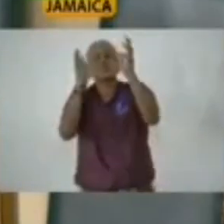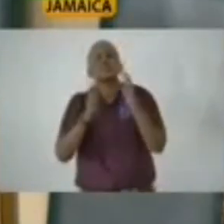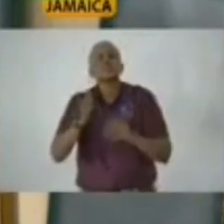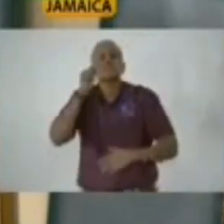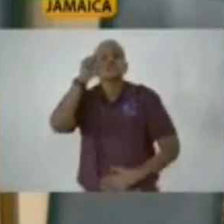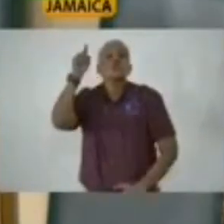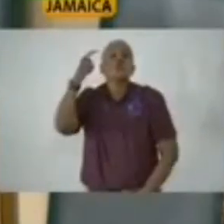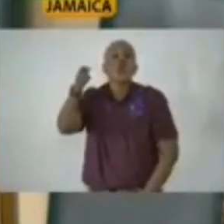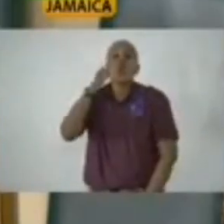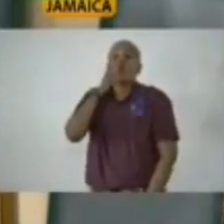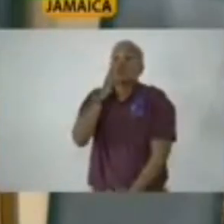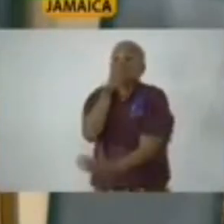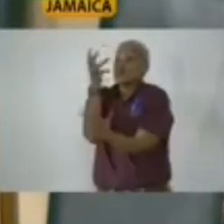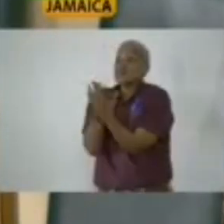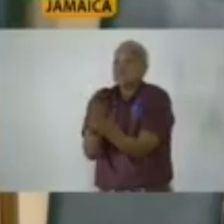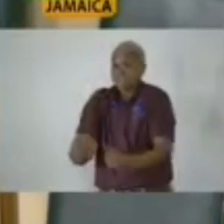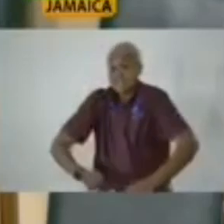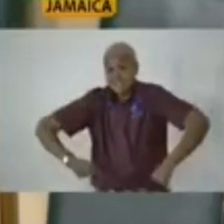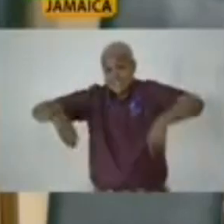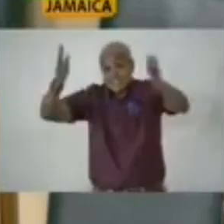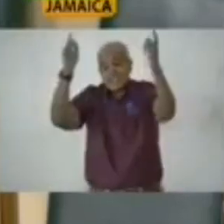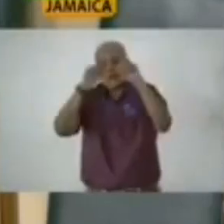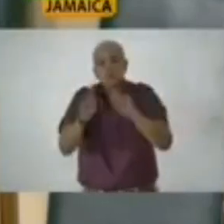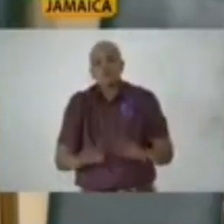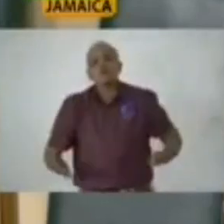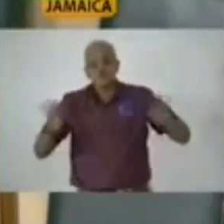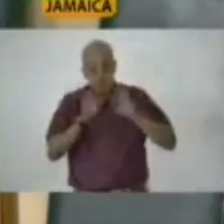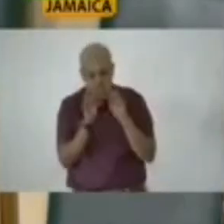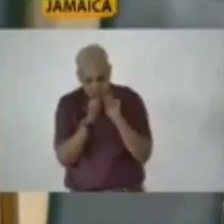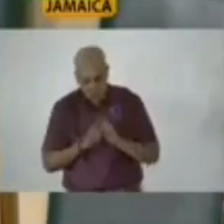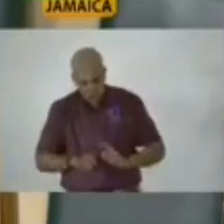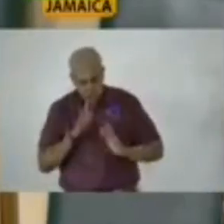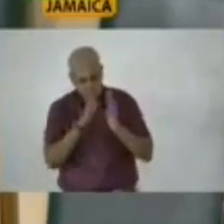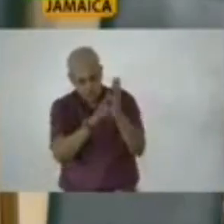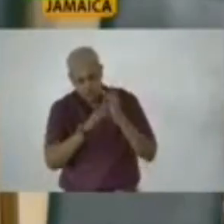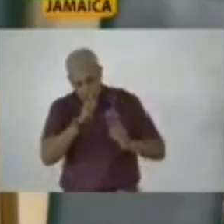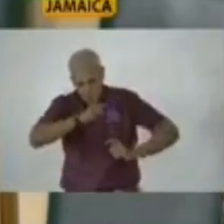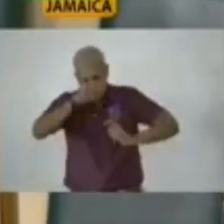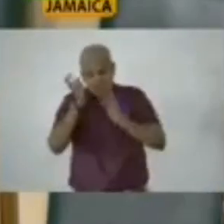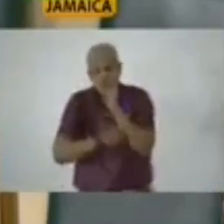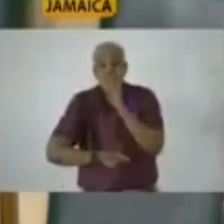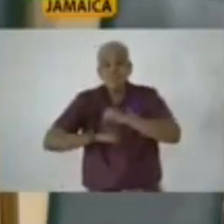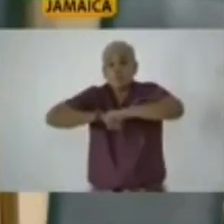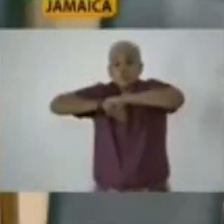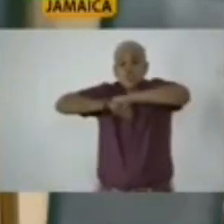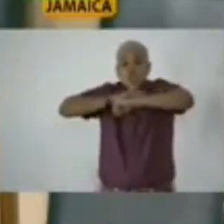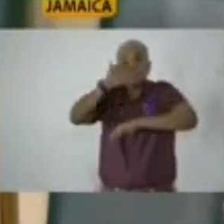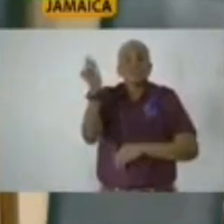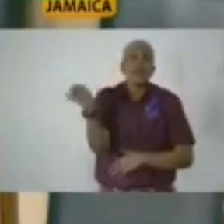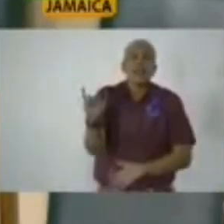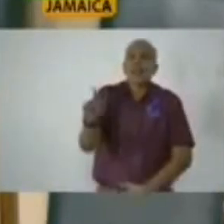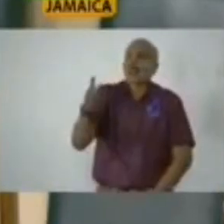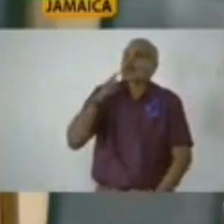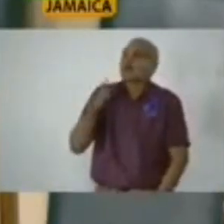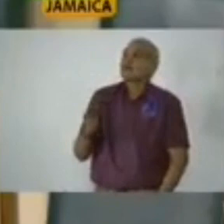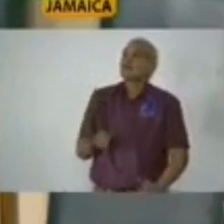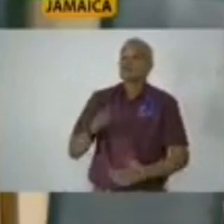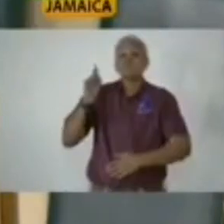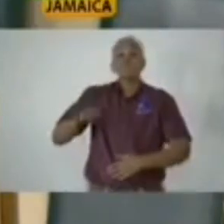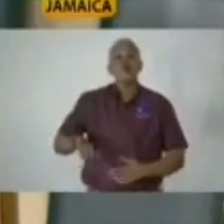the incarceration, but critical changes required to transform security, such as the